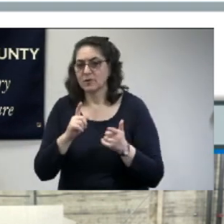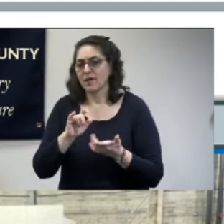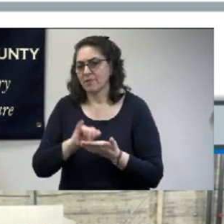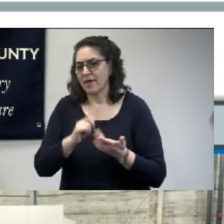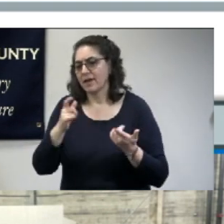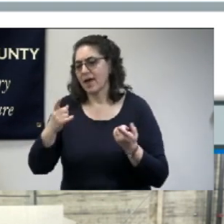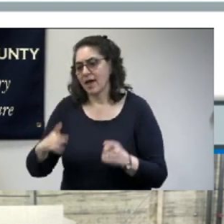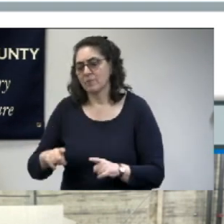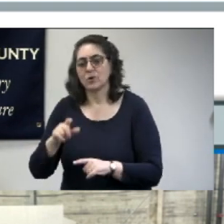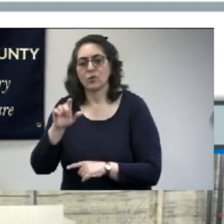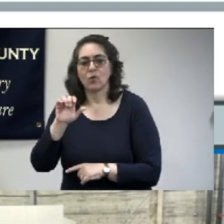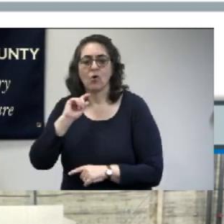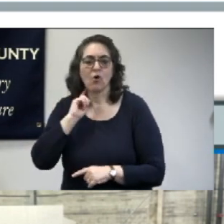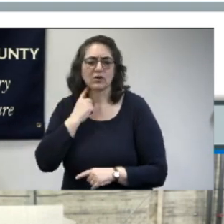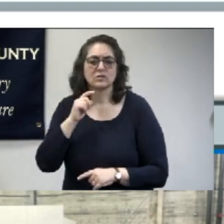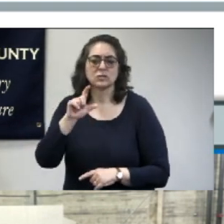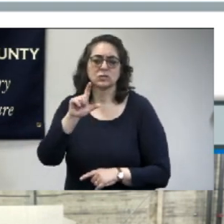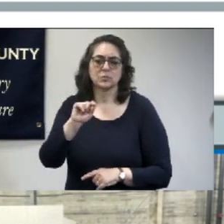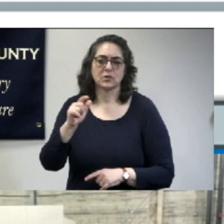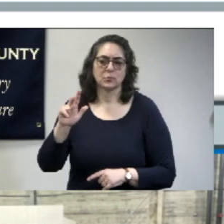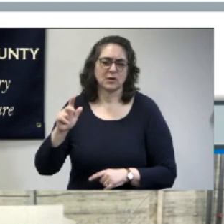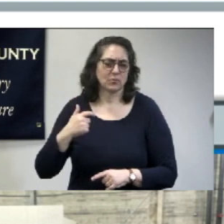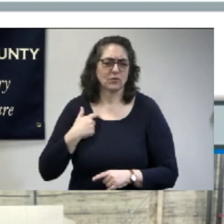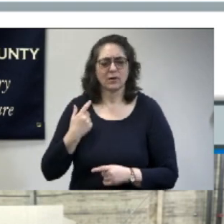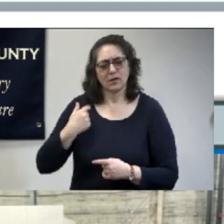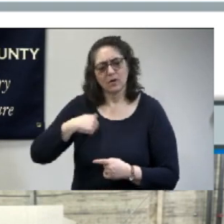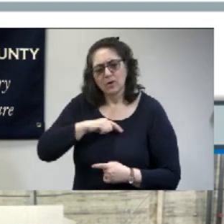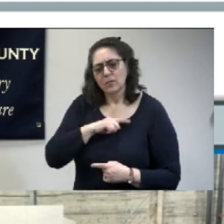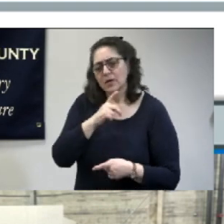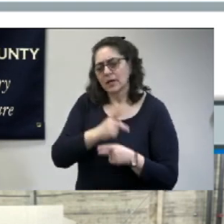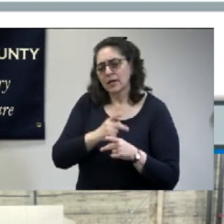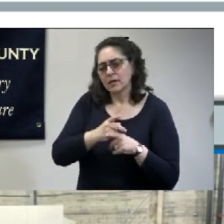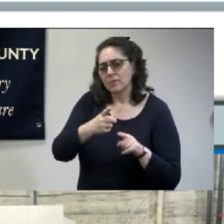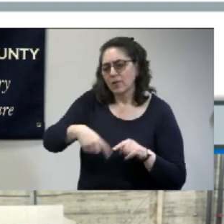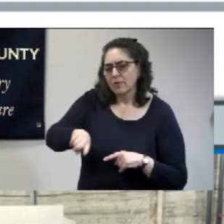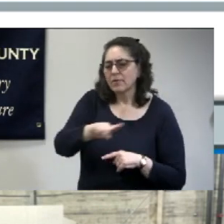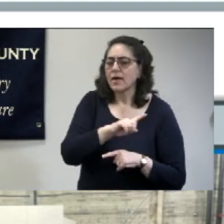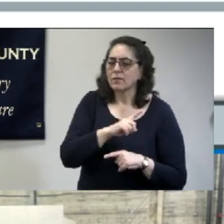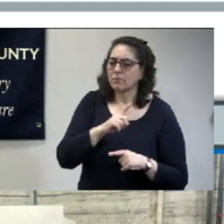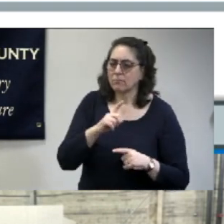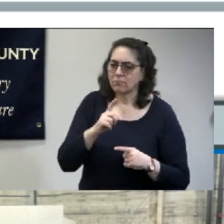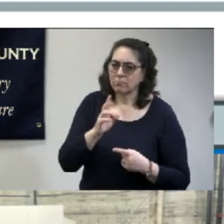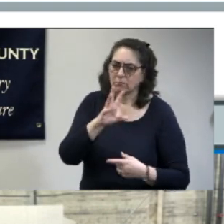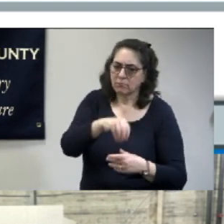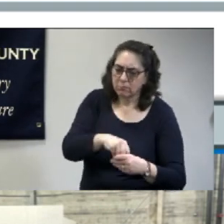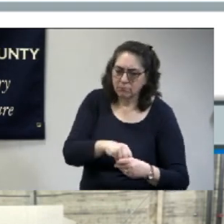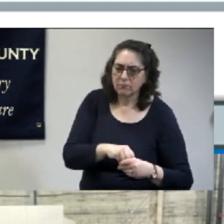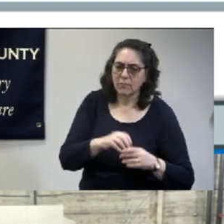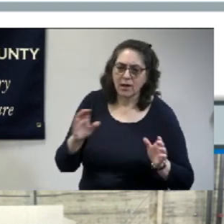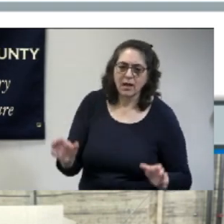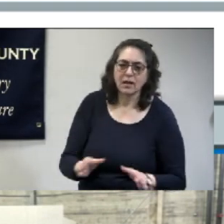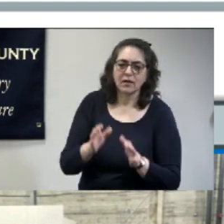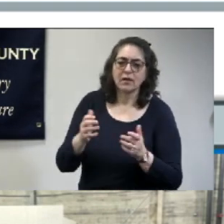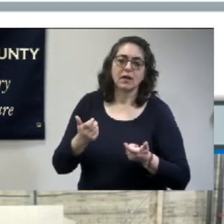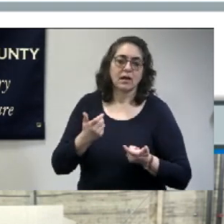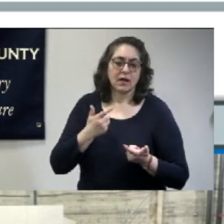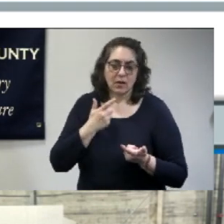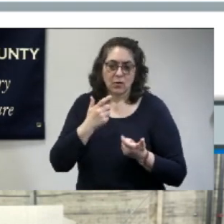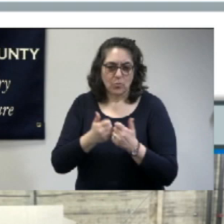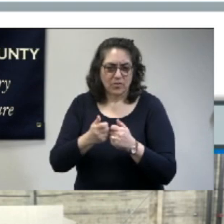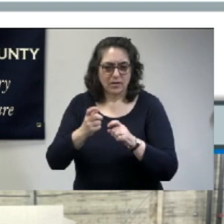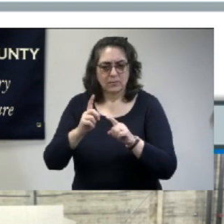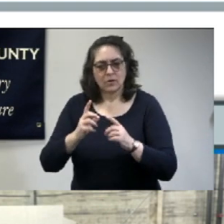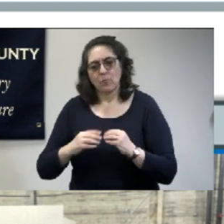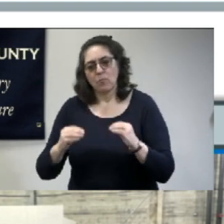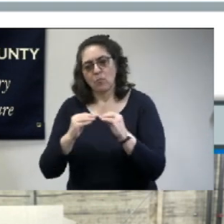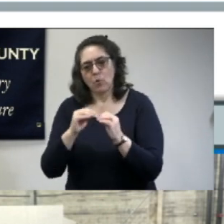August 2023. So we keep them engaged and active and just continue to provide these trainings so they could develop additional skills or just, you know, keep